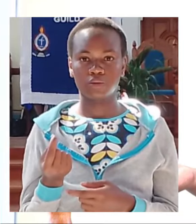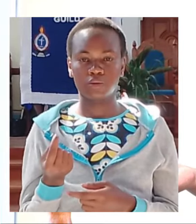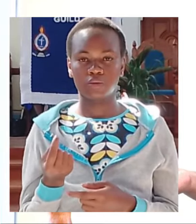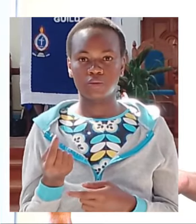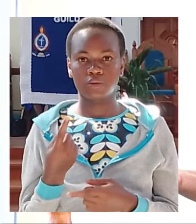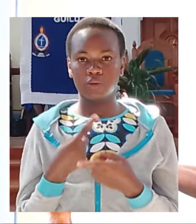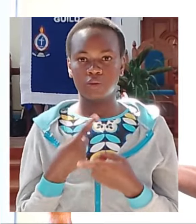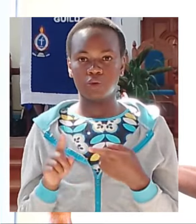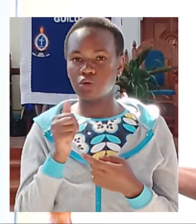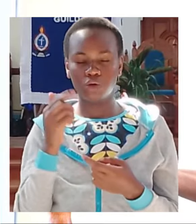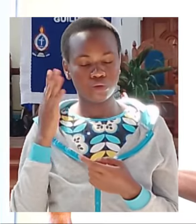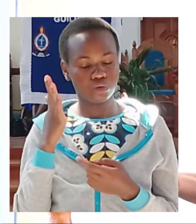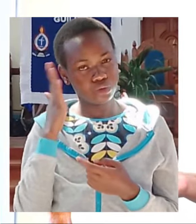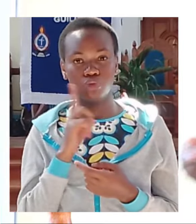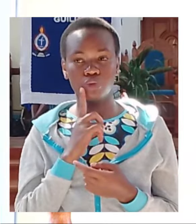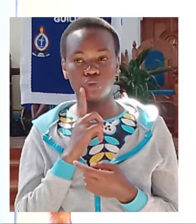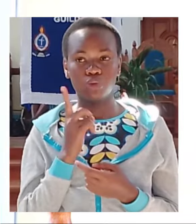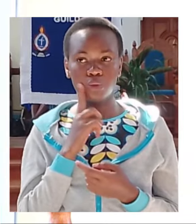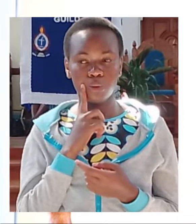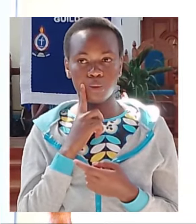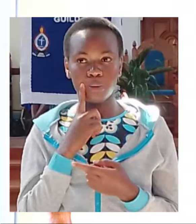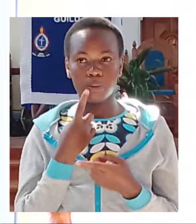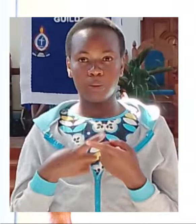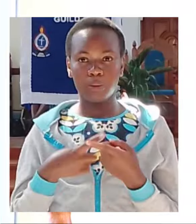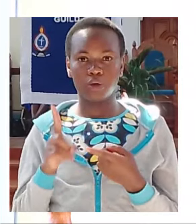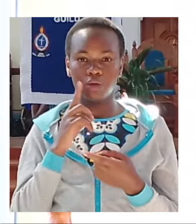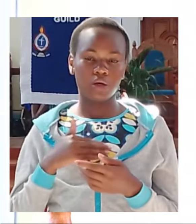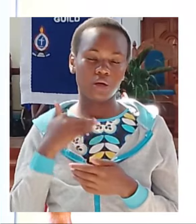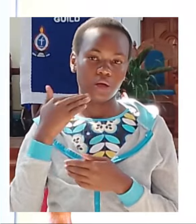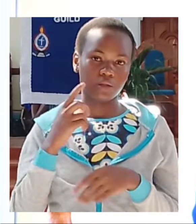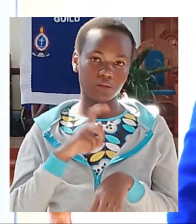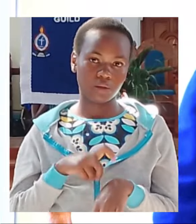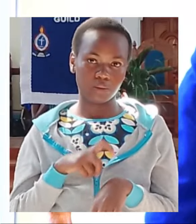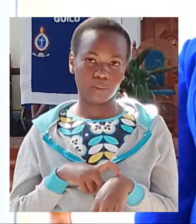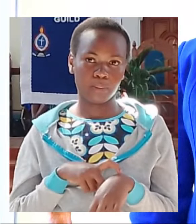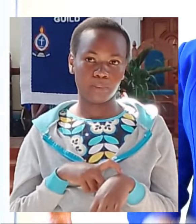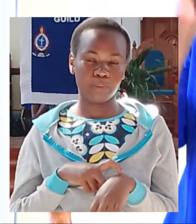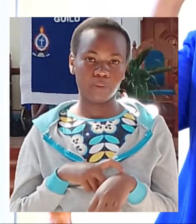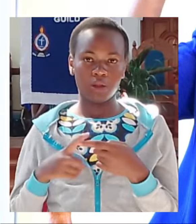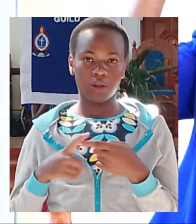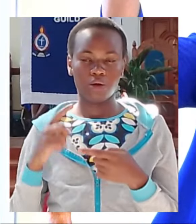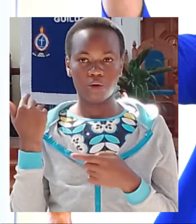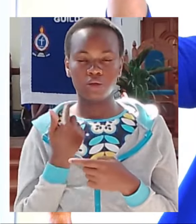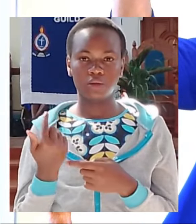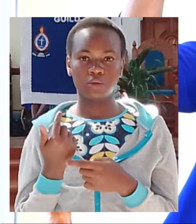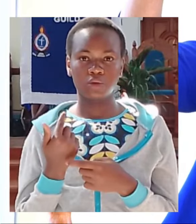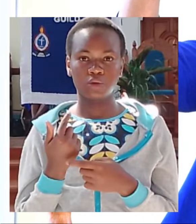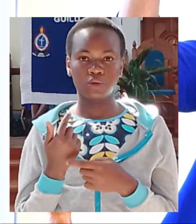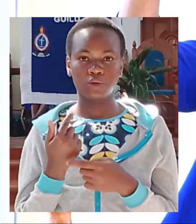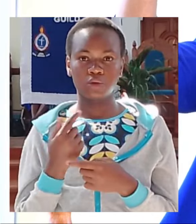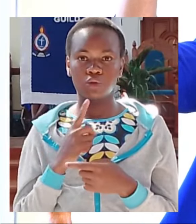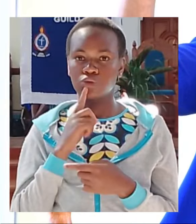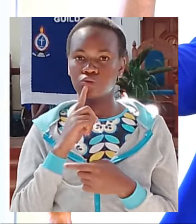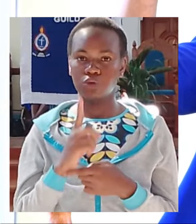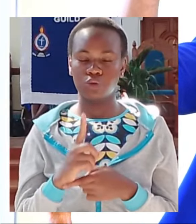We do not know about tomorrow. We do not know about the next minute. The only assurance that